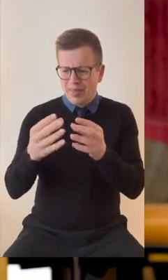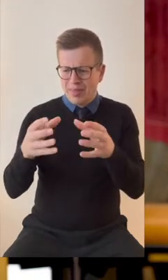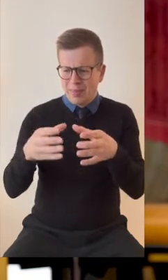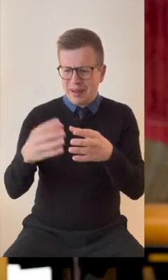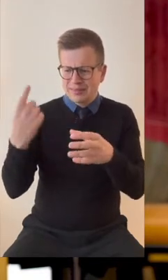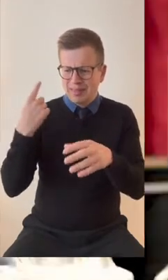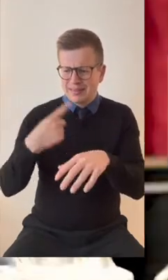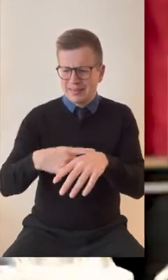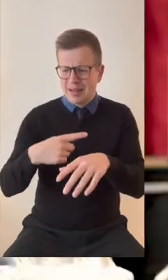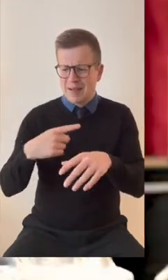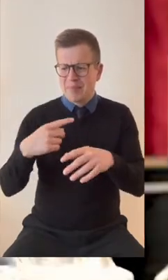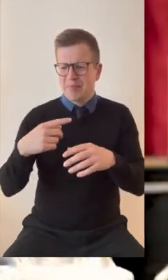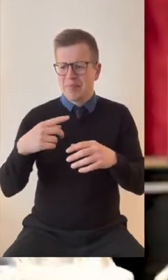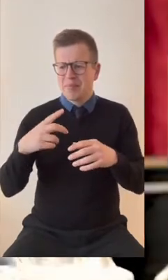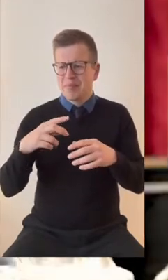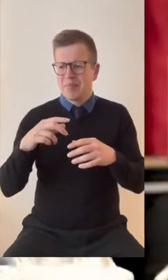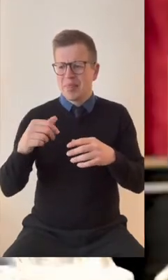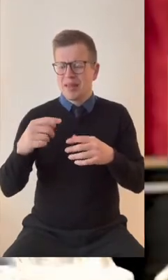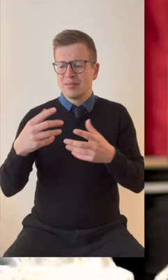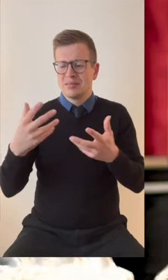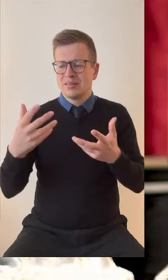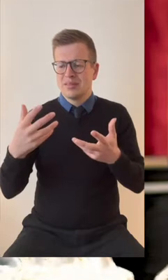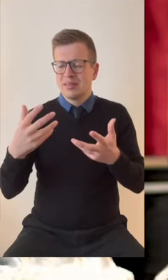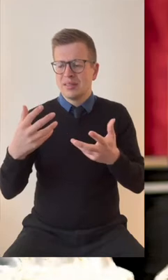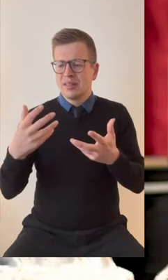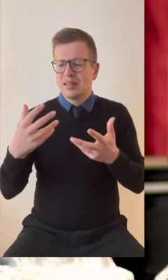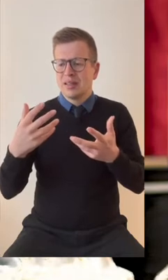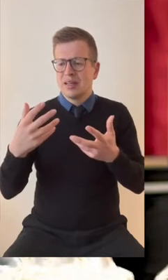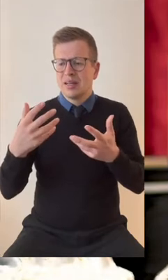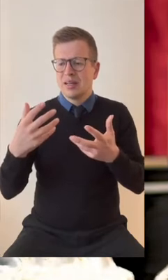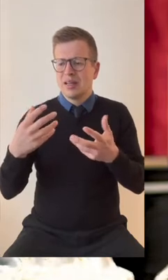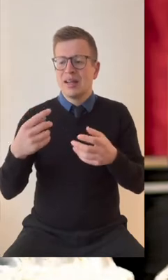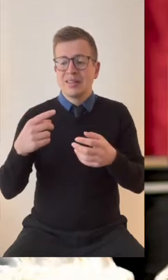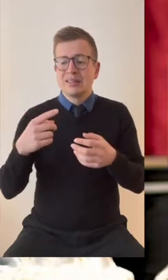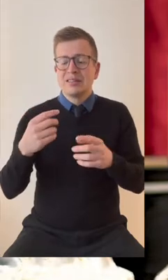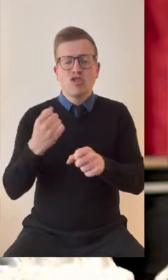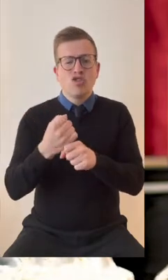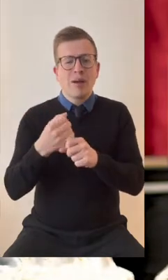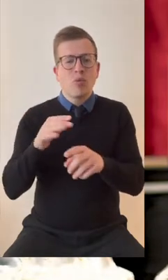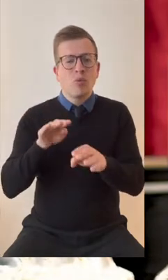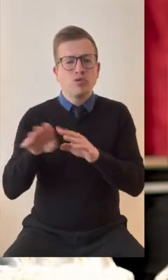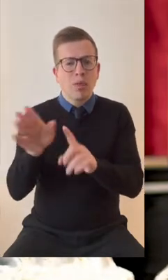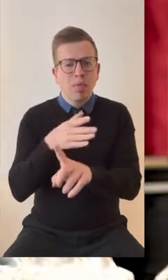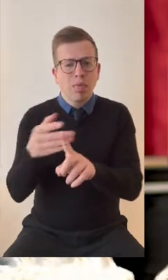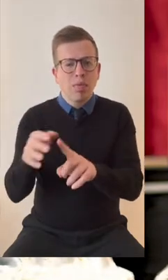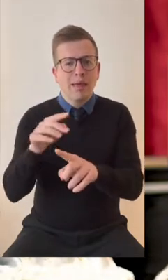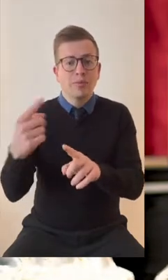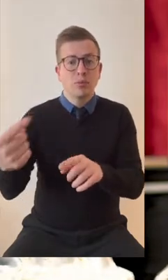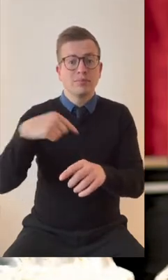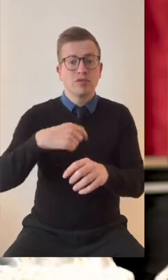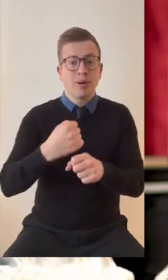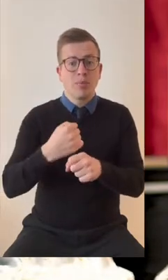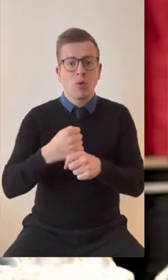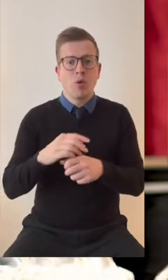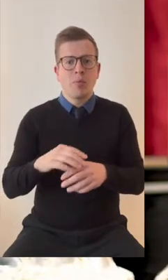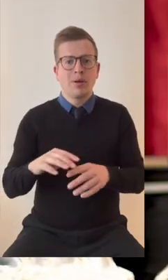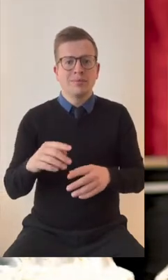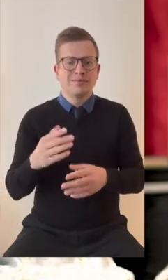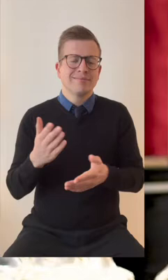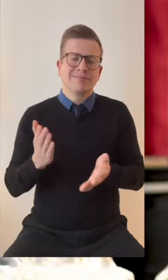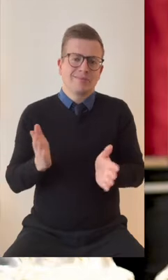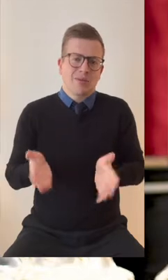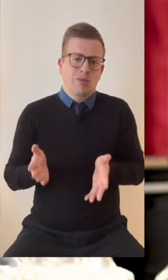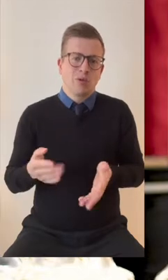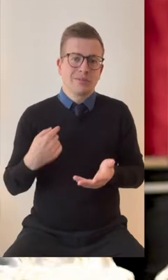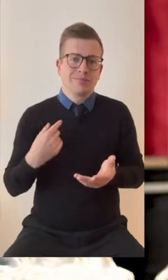then, and I'm not sure if they, well, I think they tried him to go there, and he obviously he